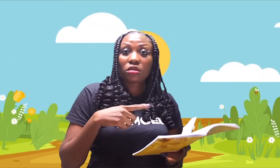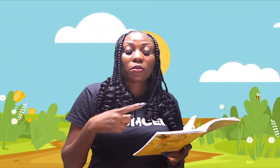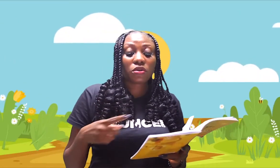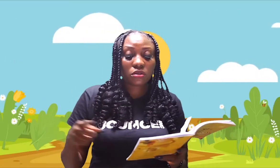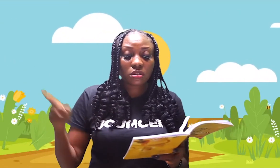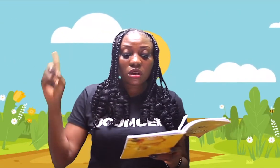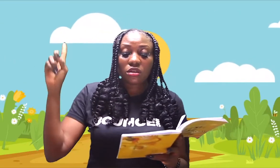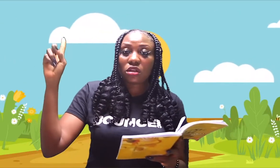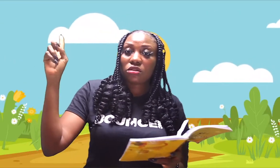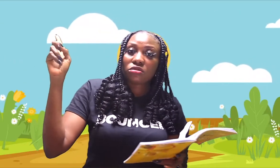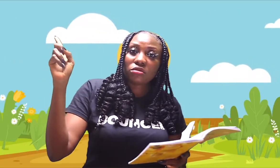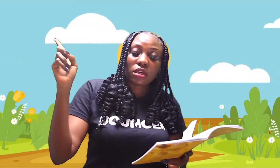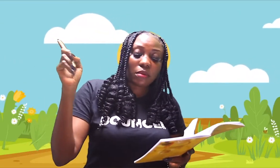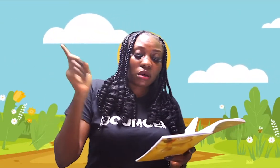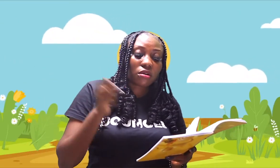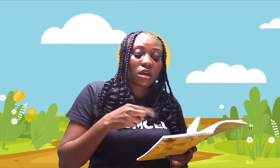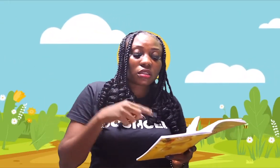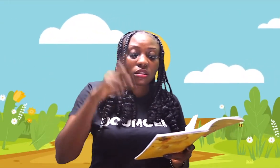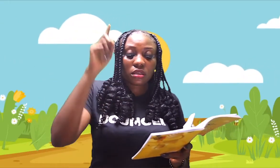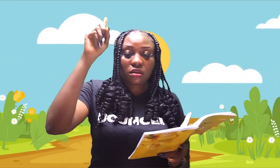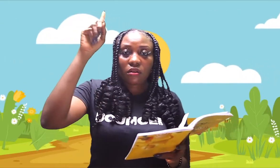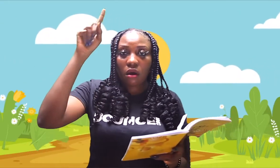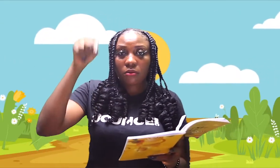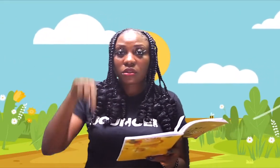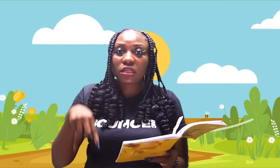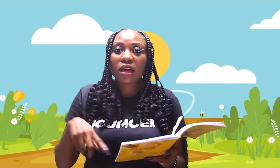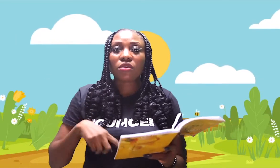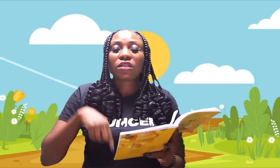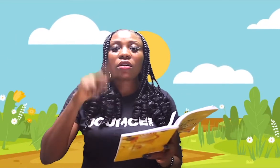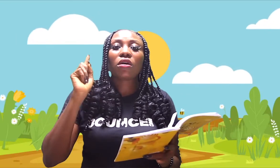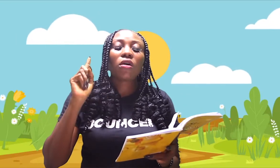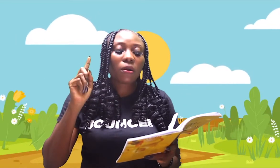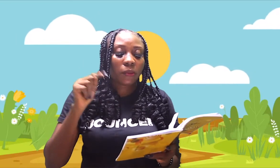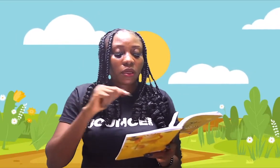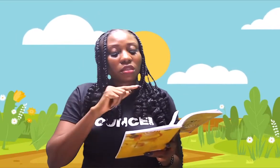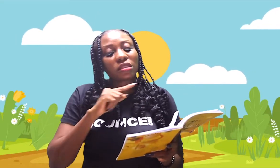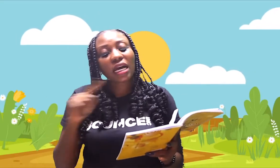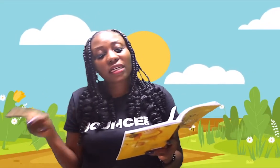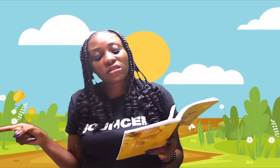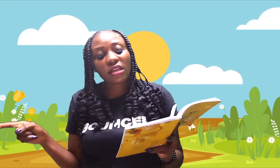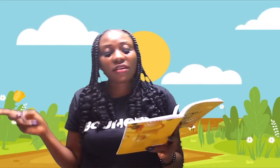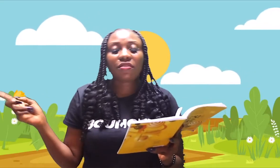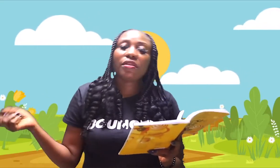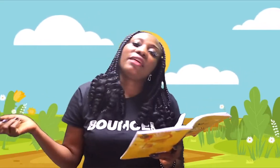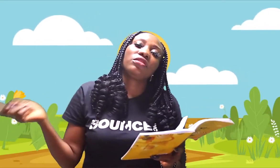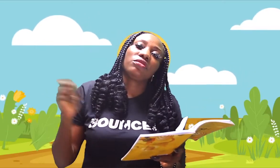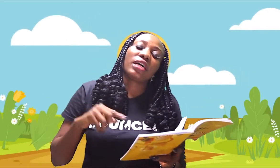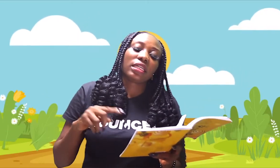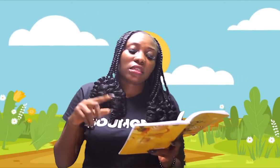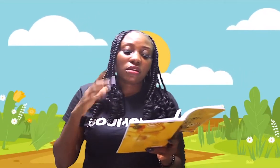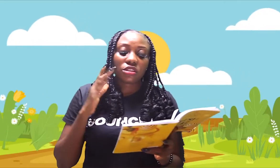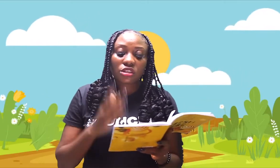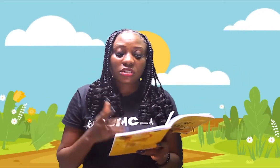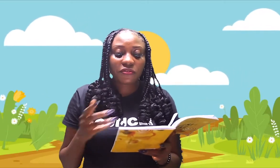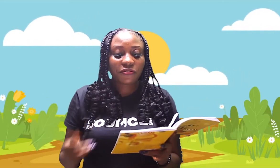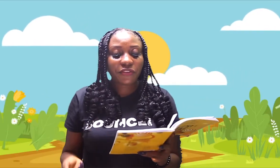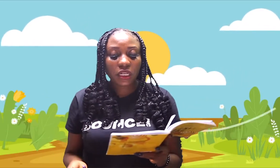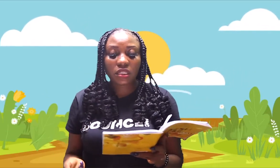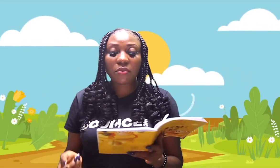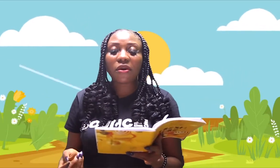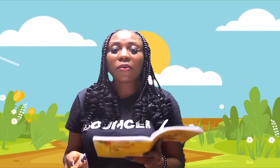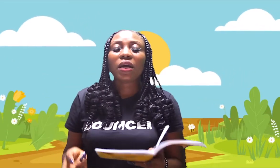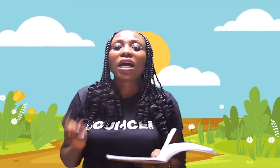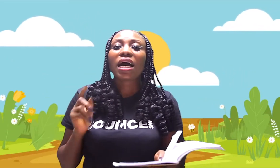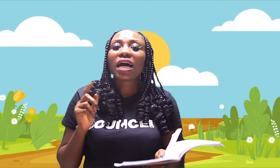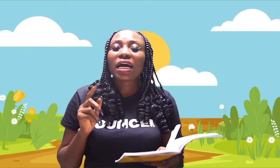we do jigsaw puzzles? You can do them across, up to down, down up, side to left to right. Just